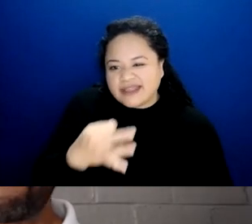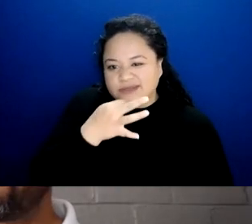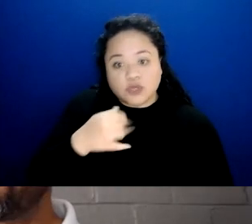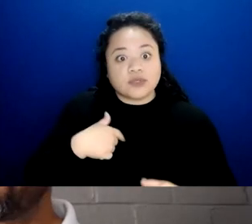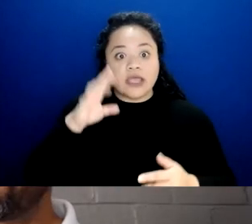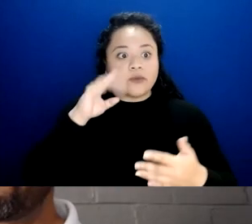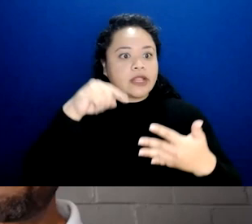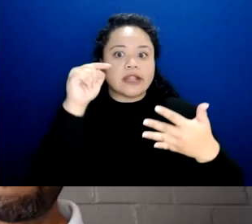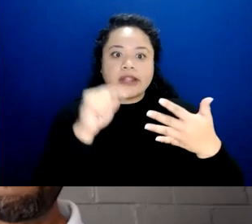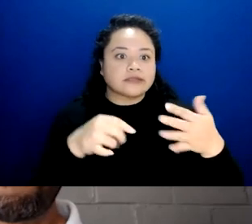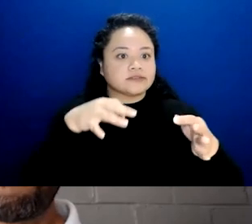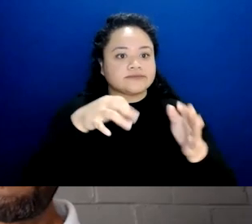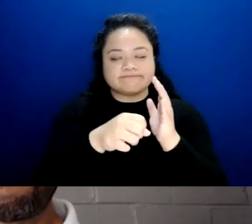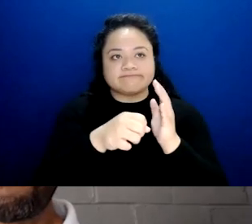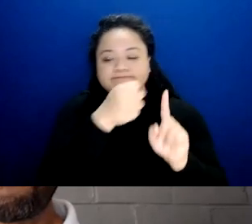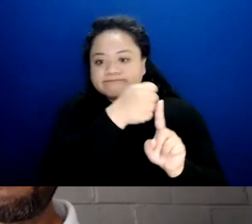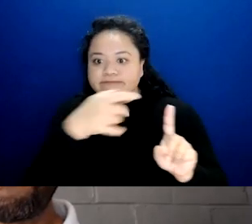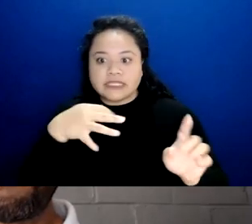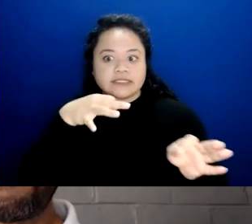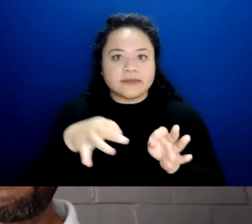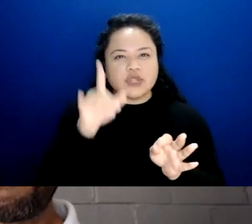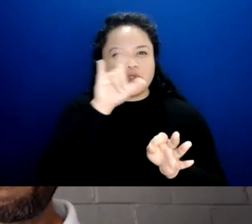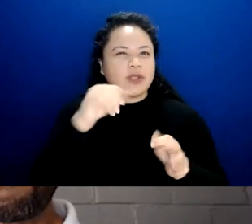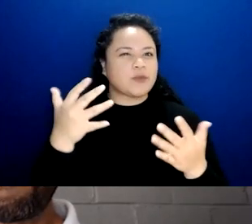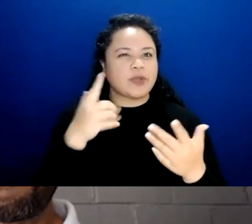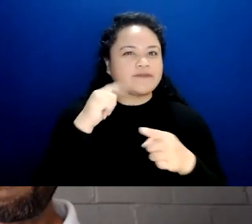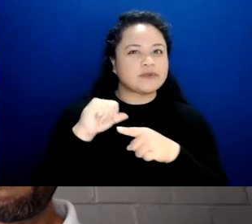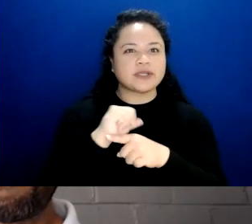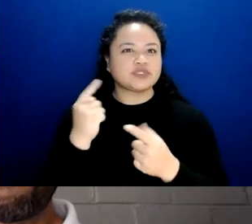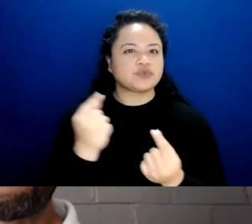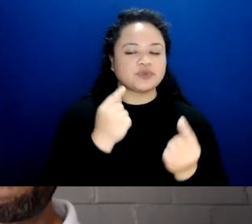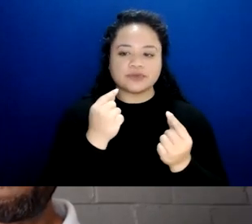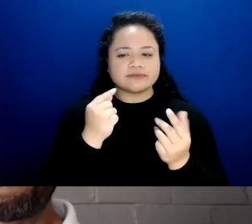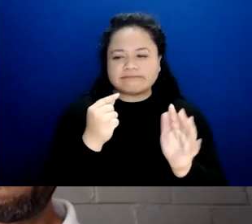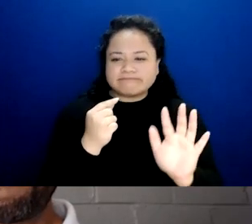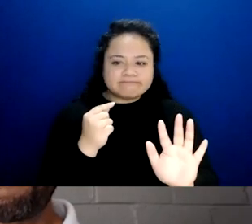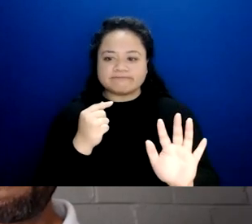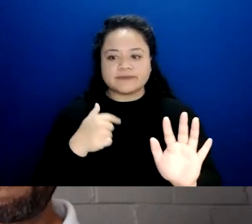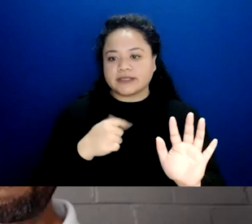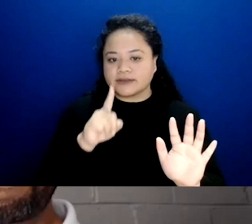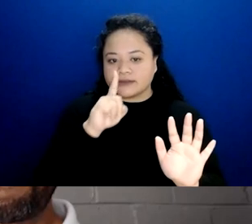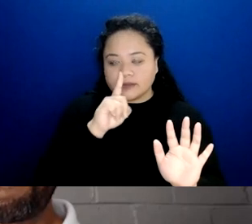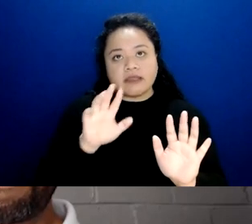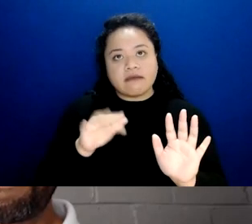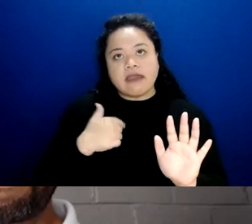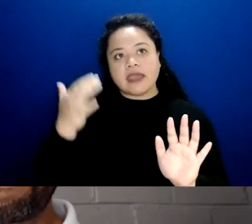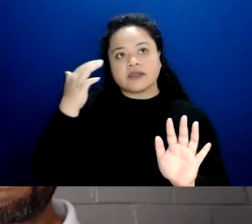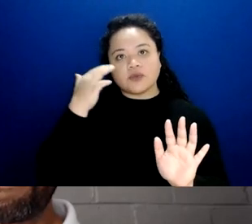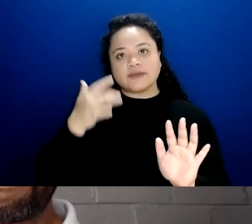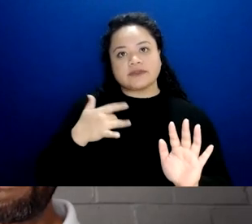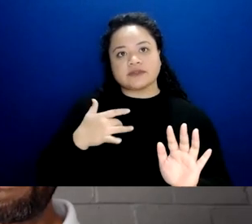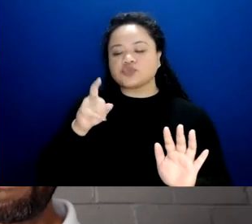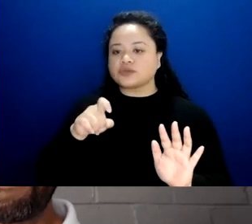of this looks like in practice, because I think that that's so important. And I think that there is growing work. I think about, you know, the